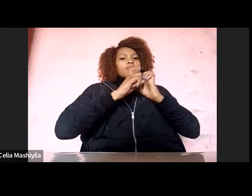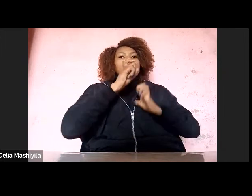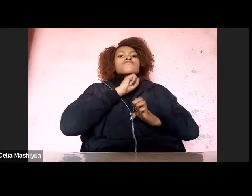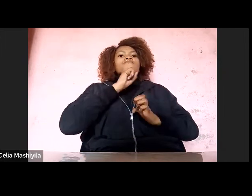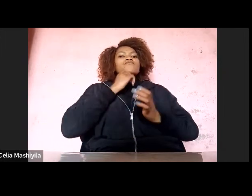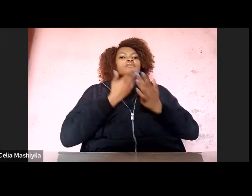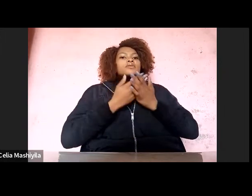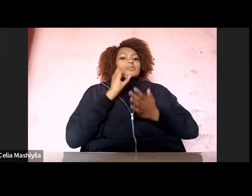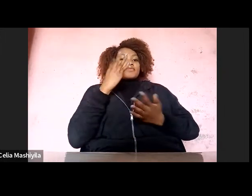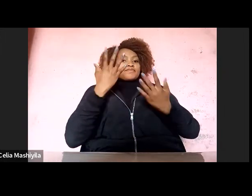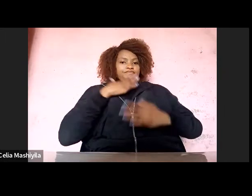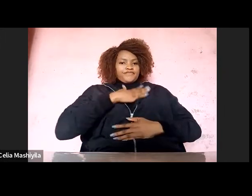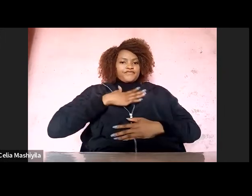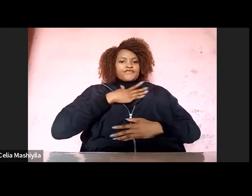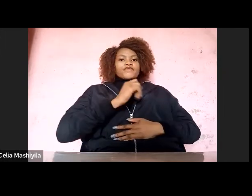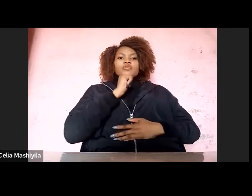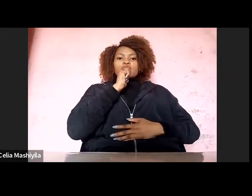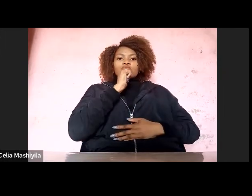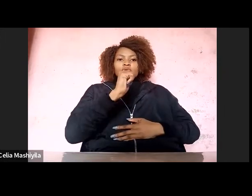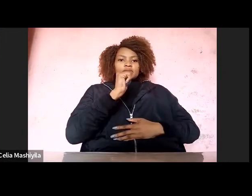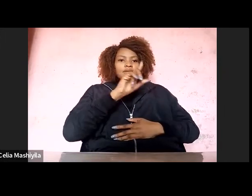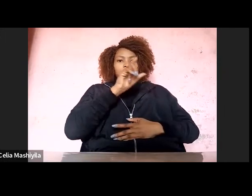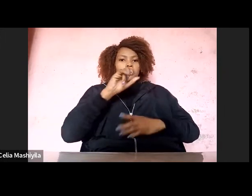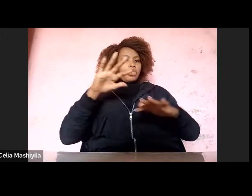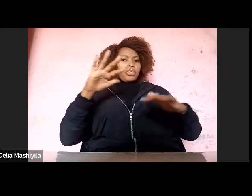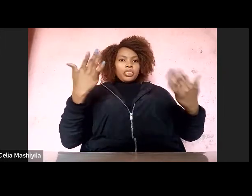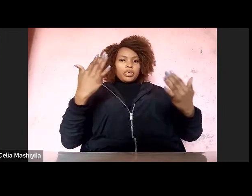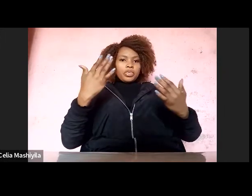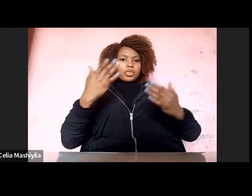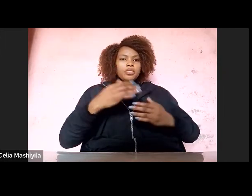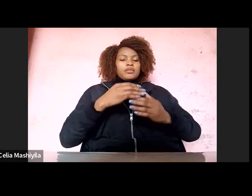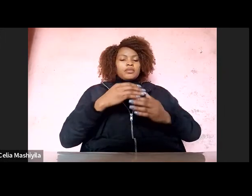answered. Traders' Rights